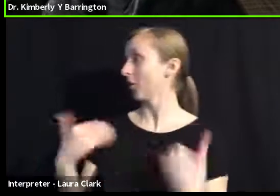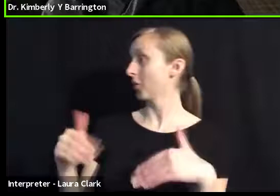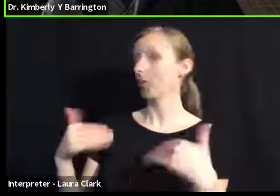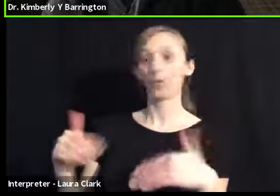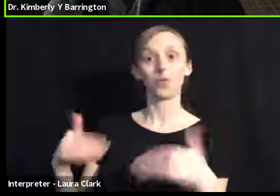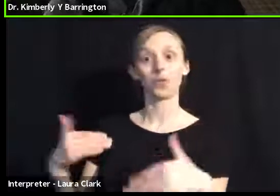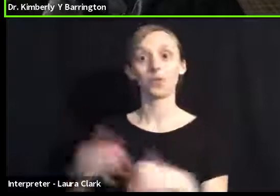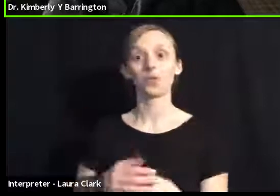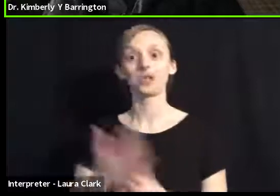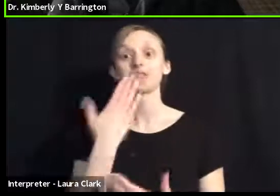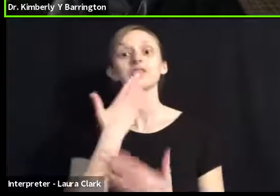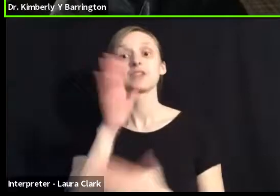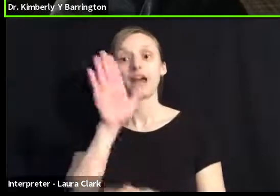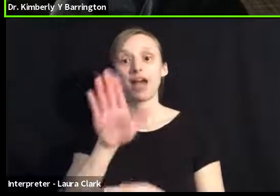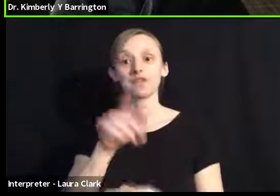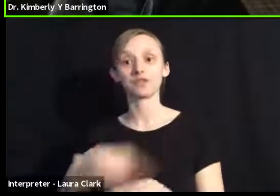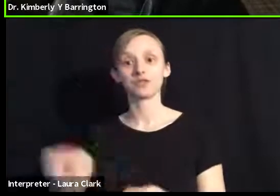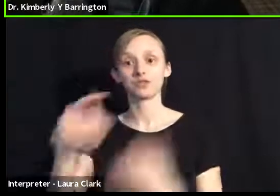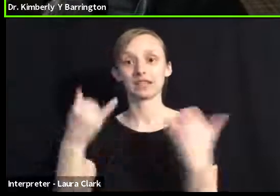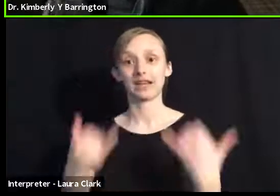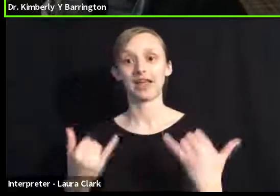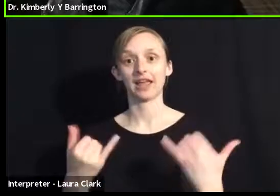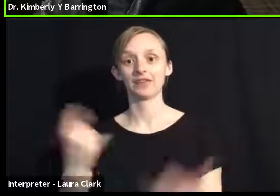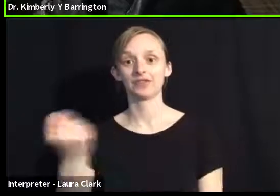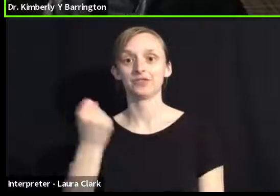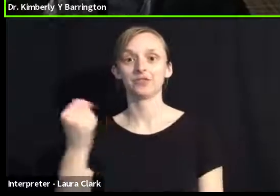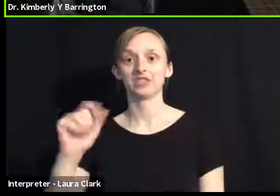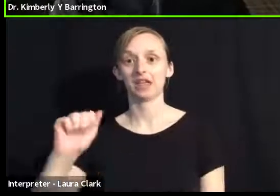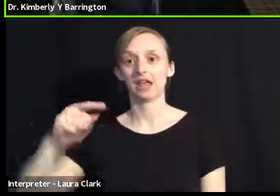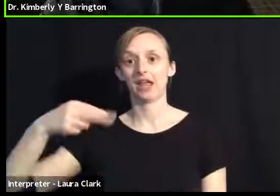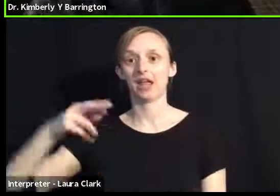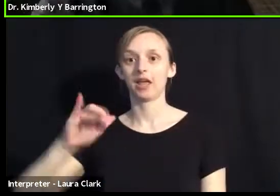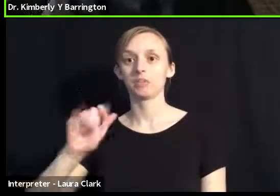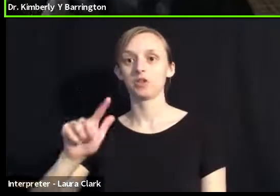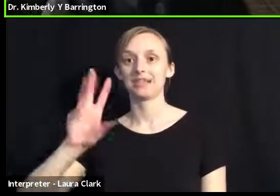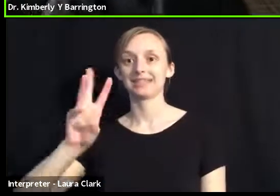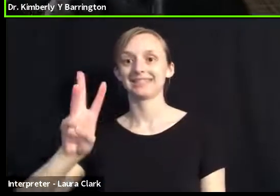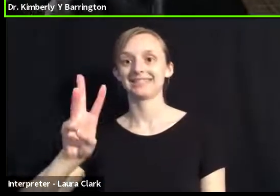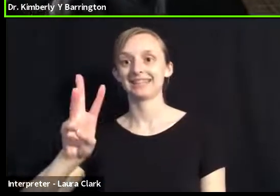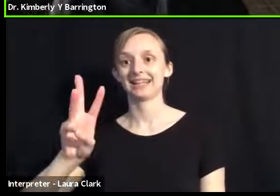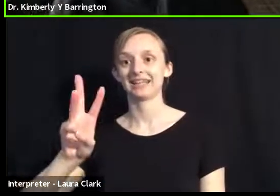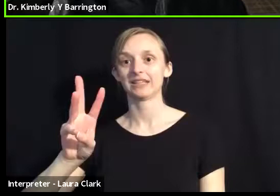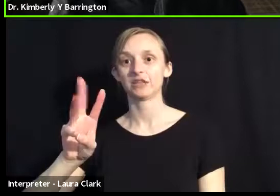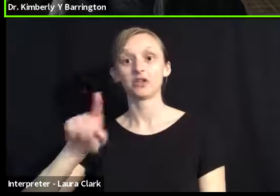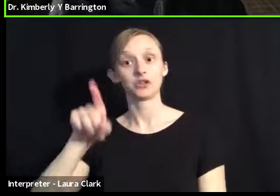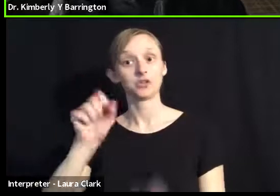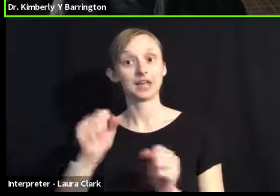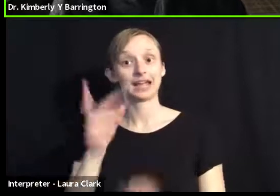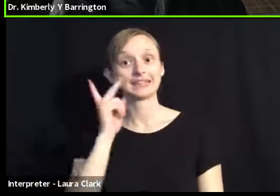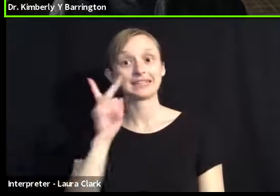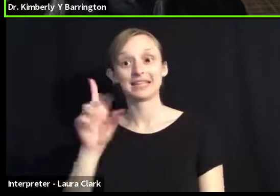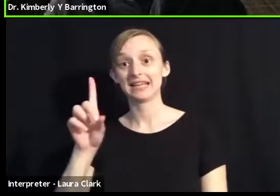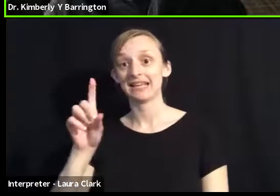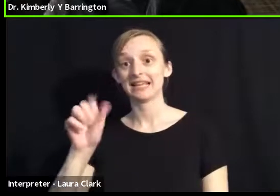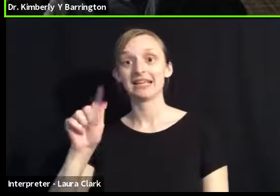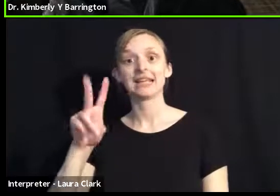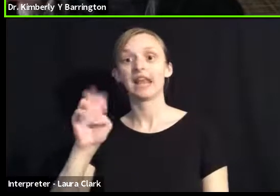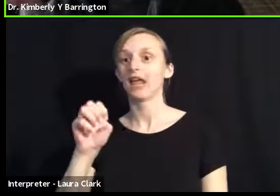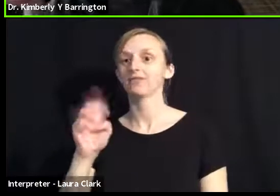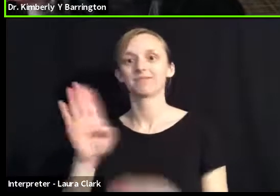And good afternoon. Today is Tuesday, April 6th. And as you can see, Dave is on another